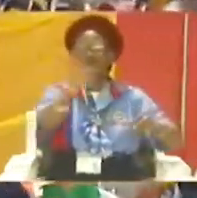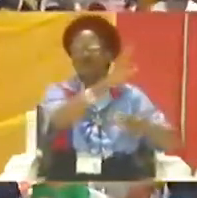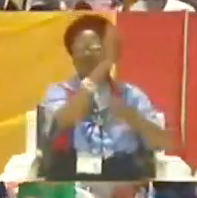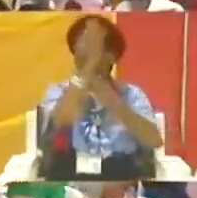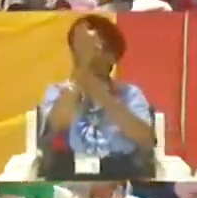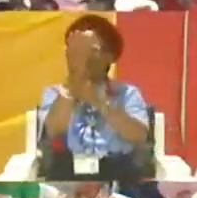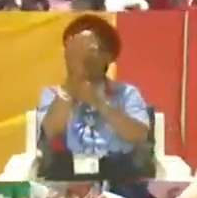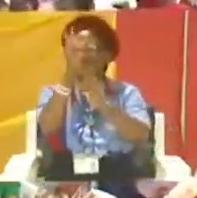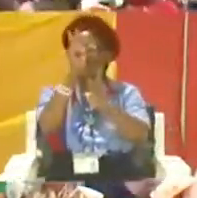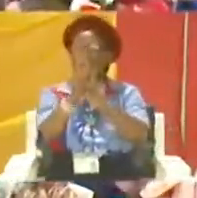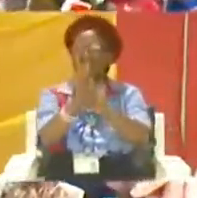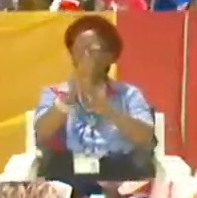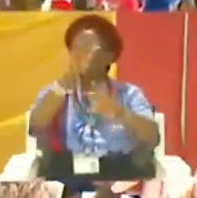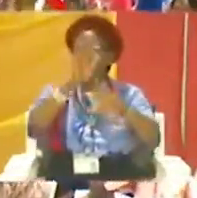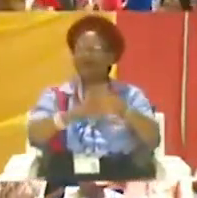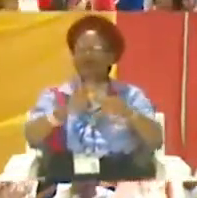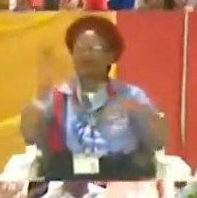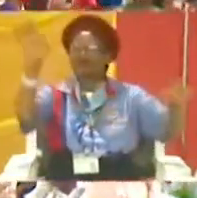waving.